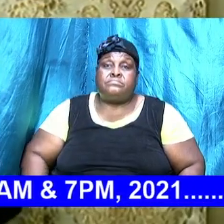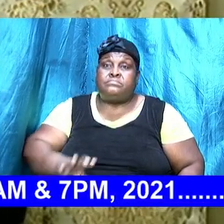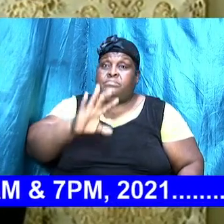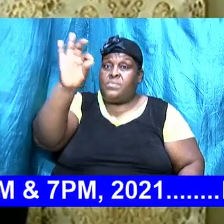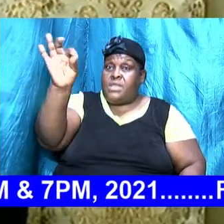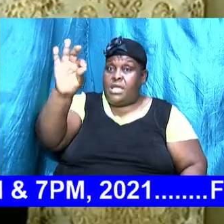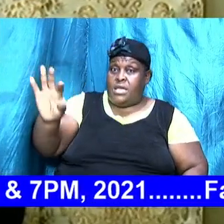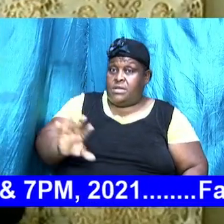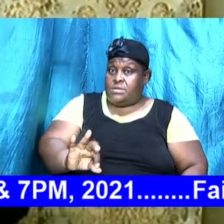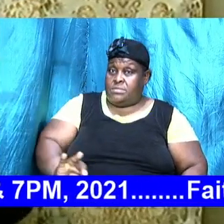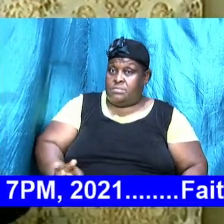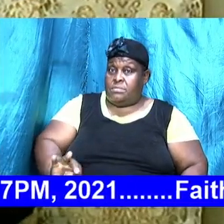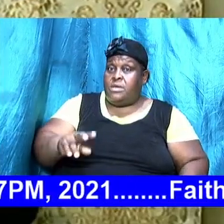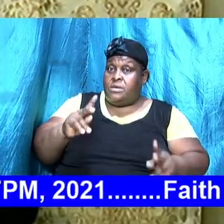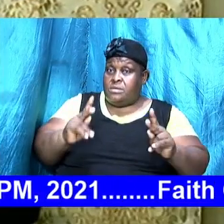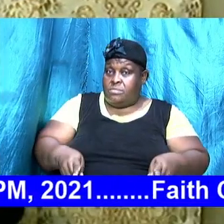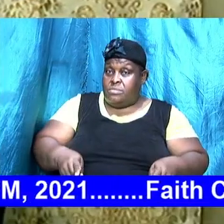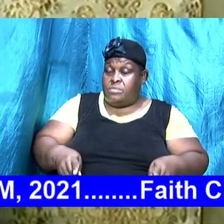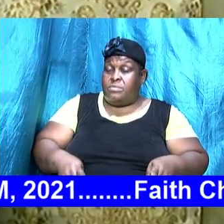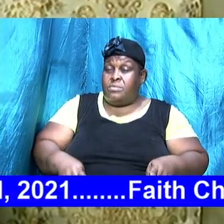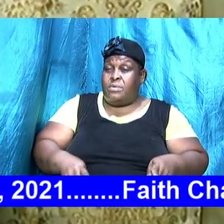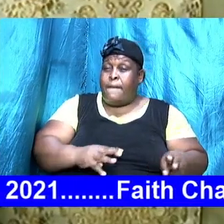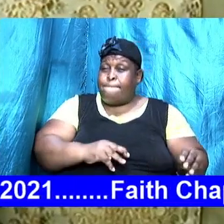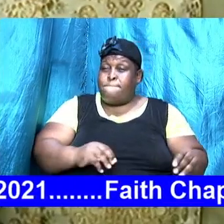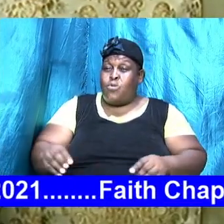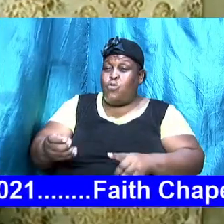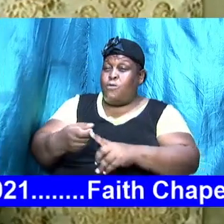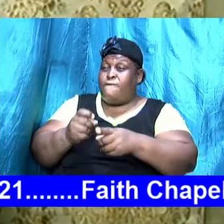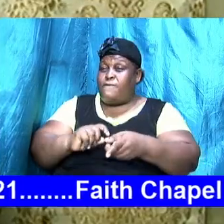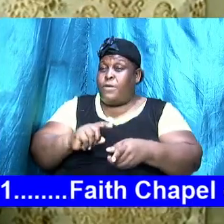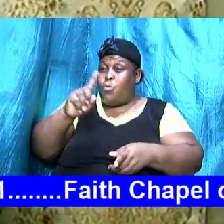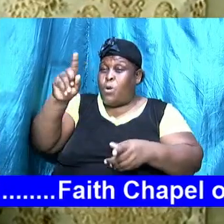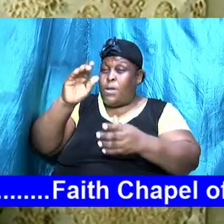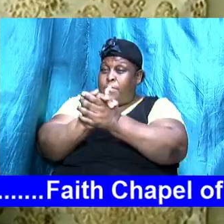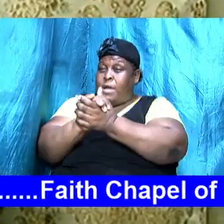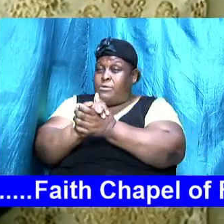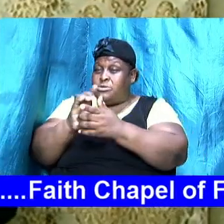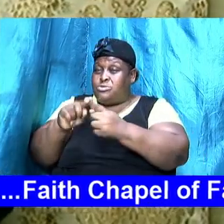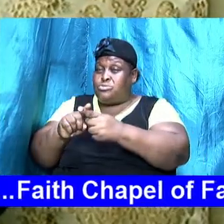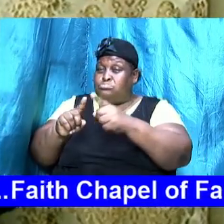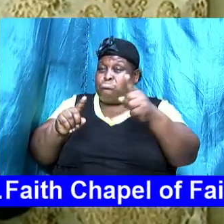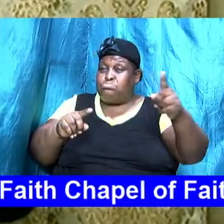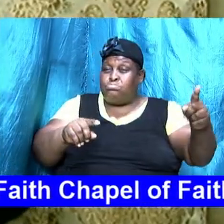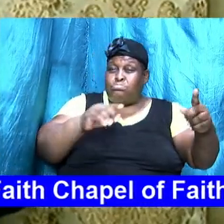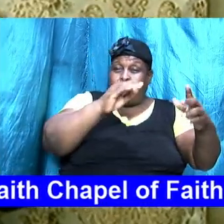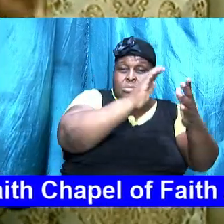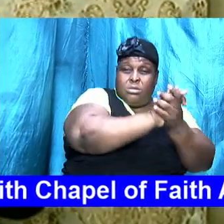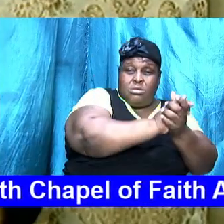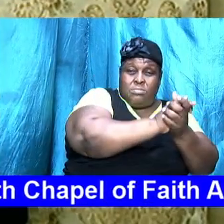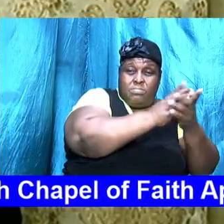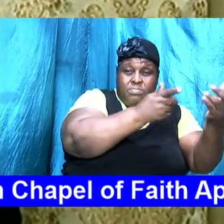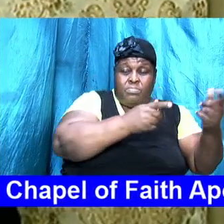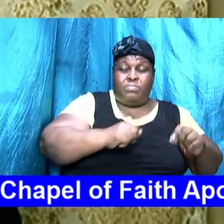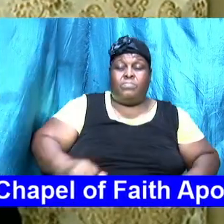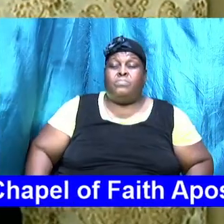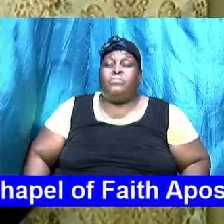90% of folks who move from one marriage to another and another, the statistics have shown, the research have